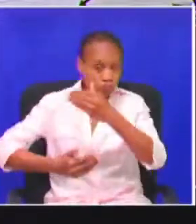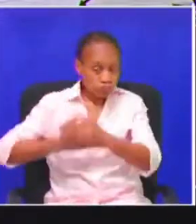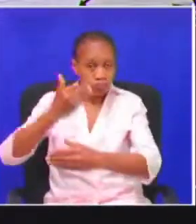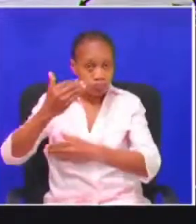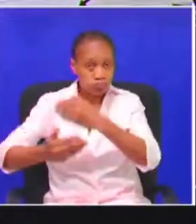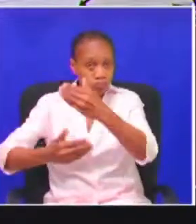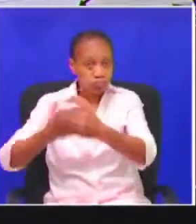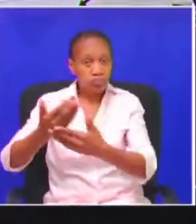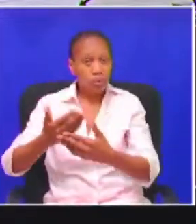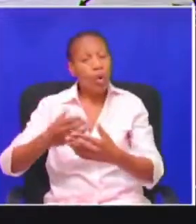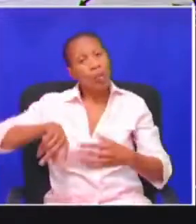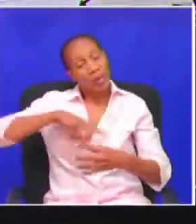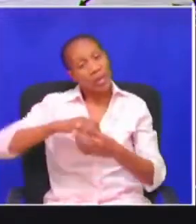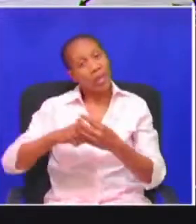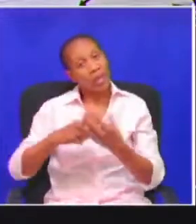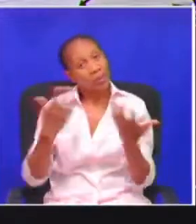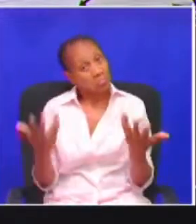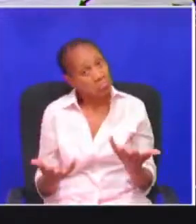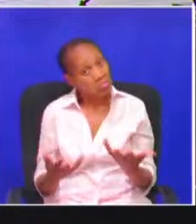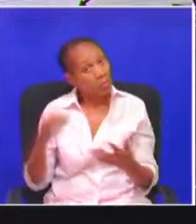of the continent as well.